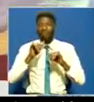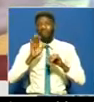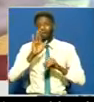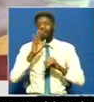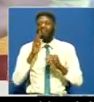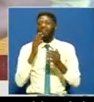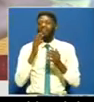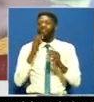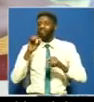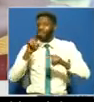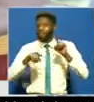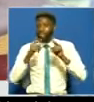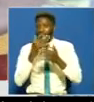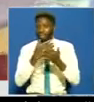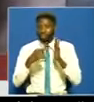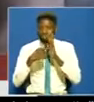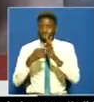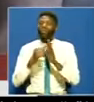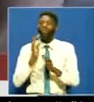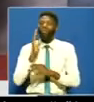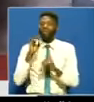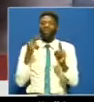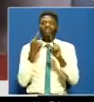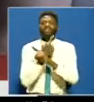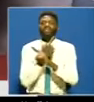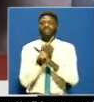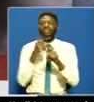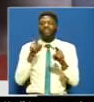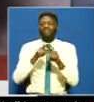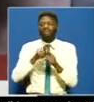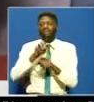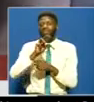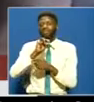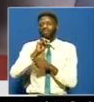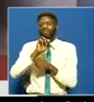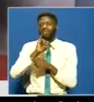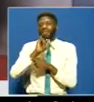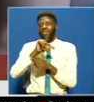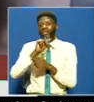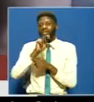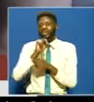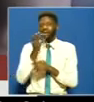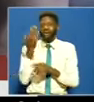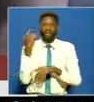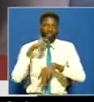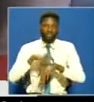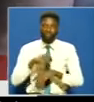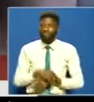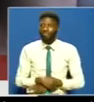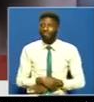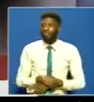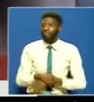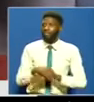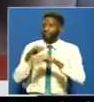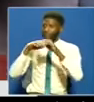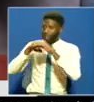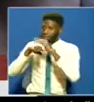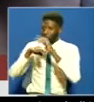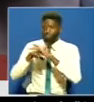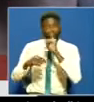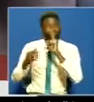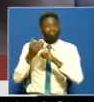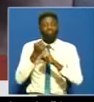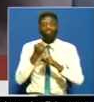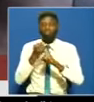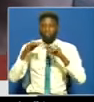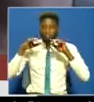had in Milan in the last one. Of course, it's gaining access into newer markets, hoping to expand into that place,